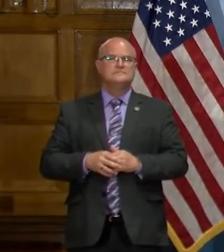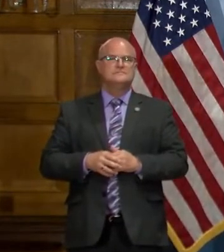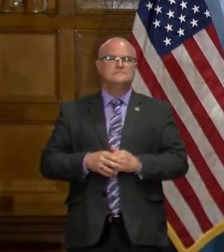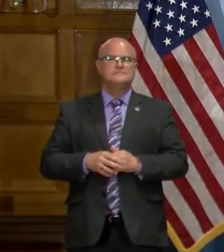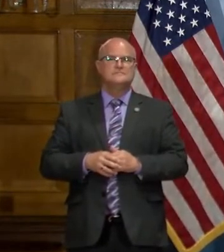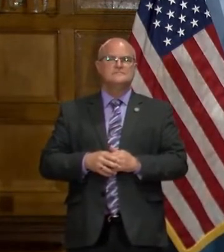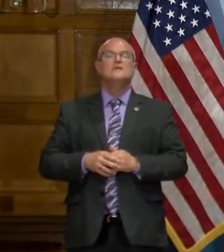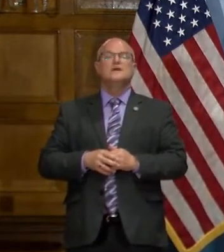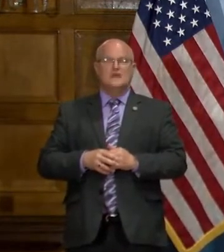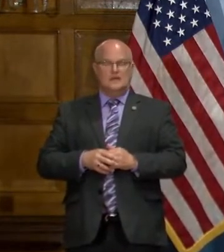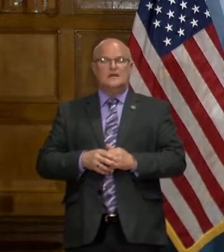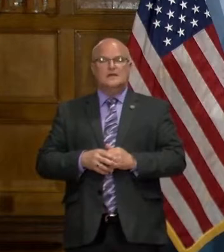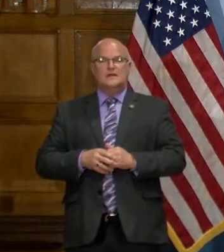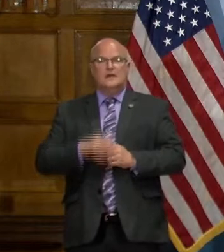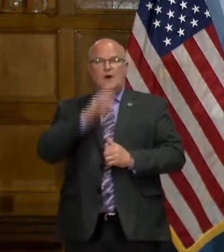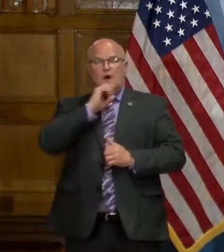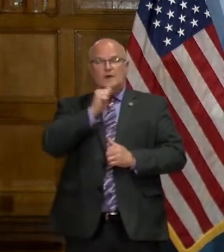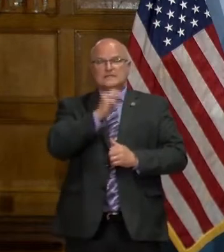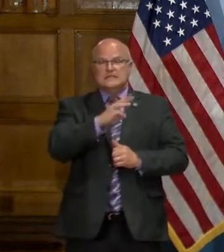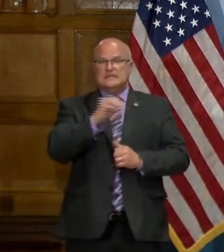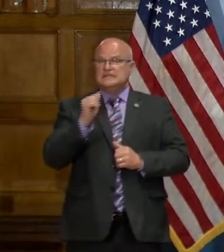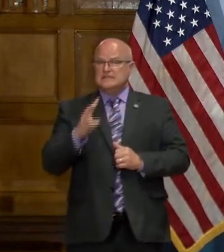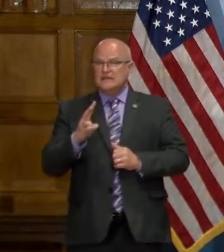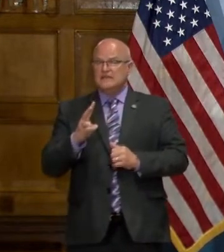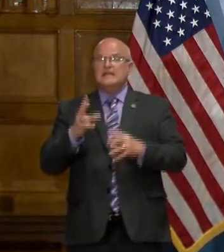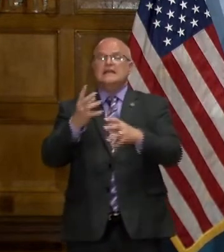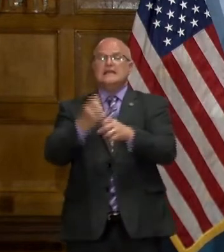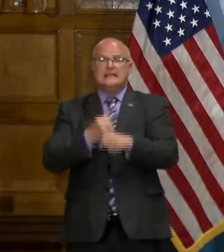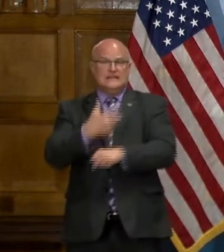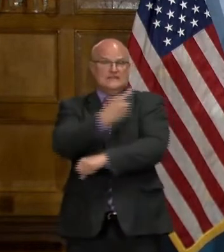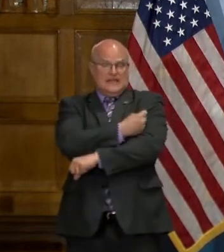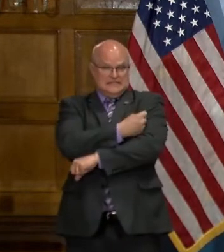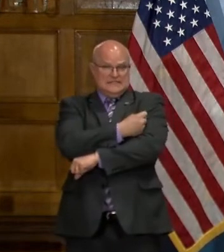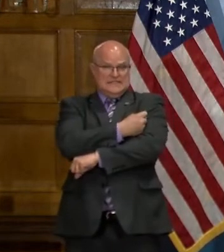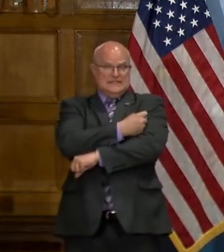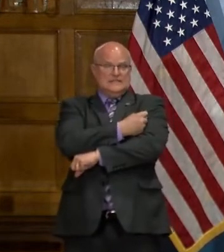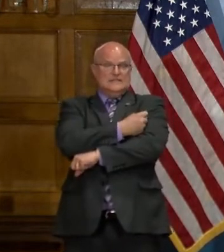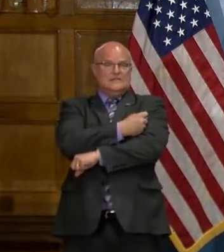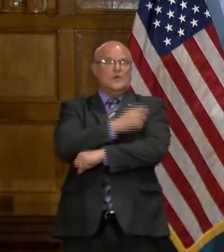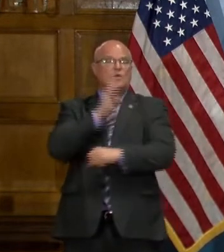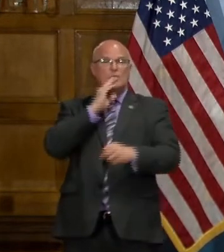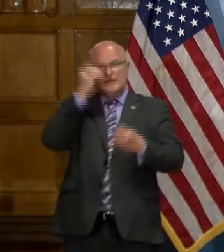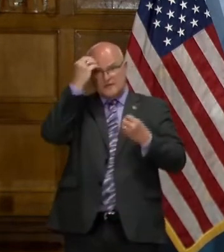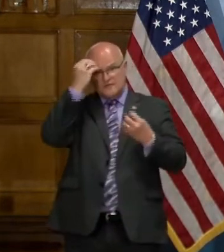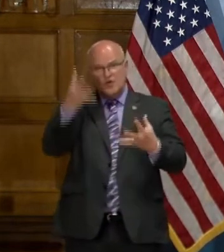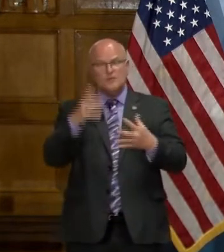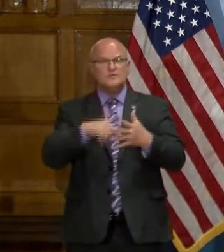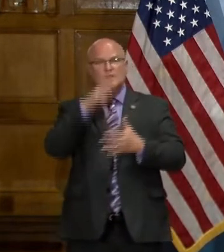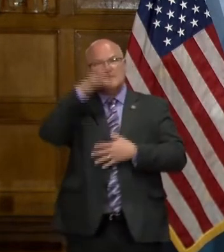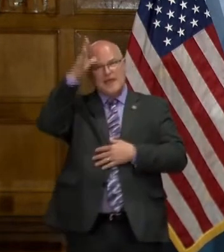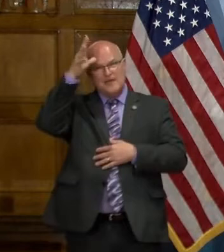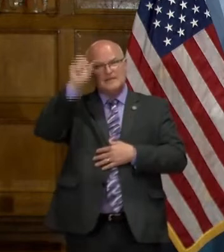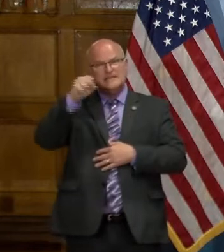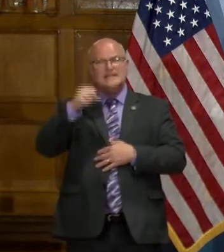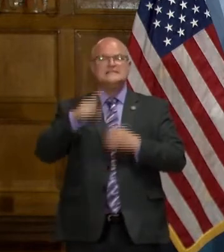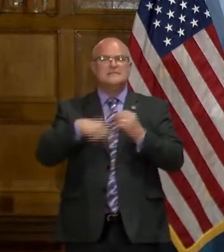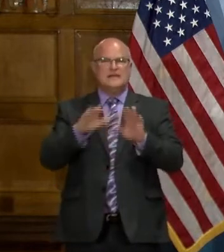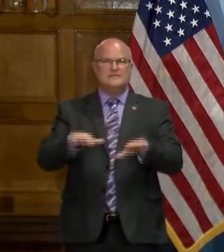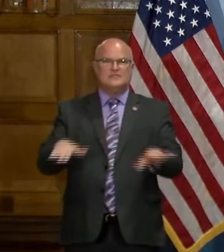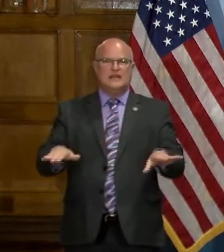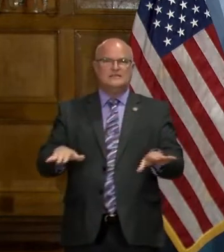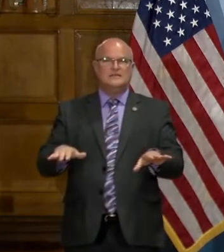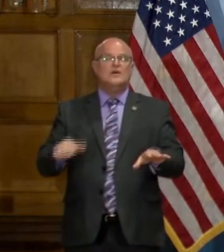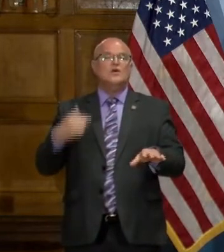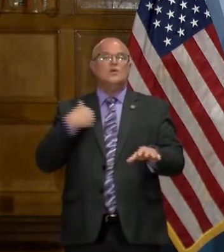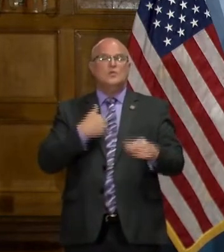So they are able to obtain vaccine. Vaccines, of course, will be informed to the parent of the child.